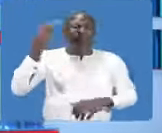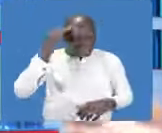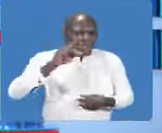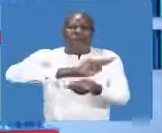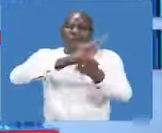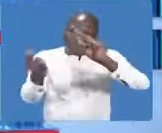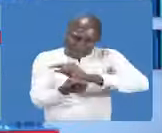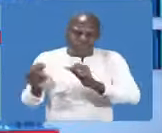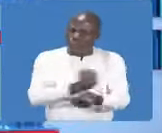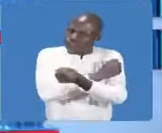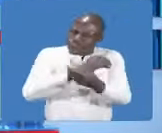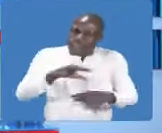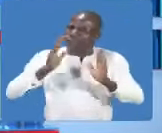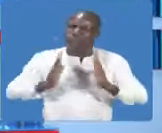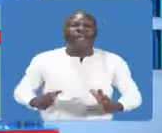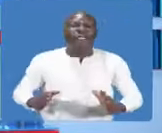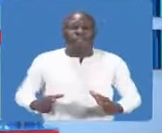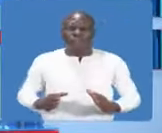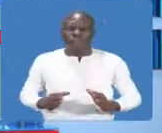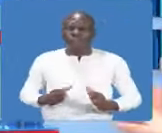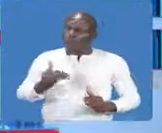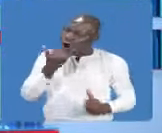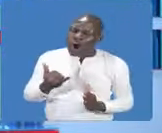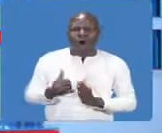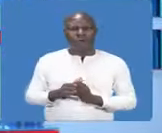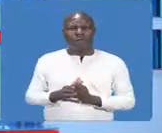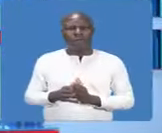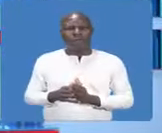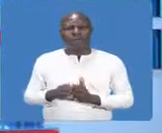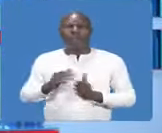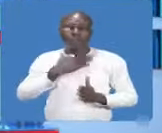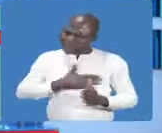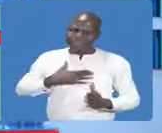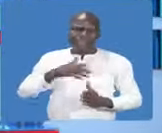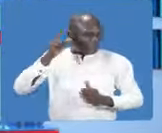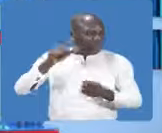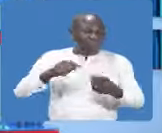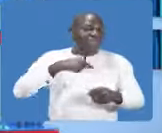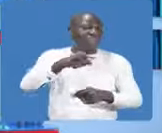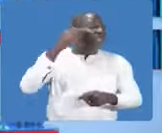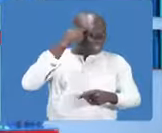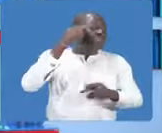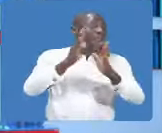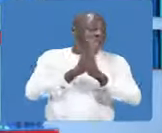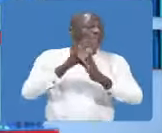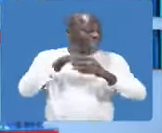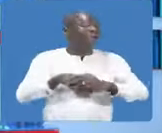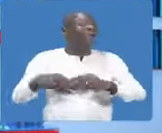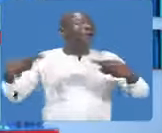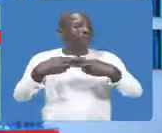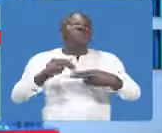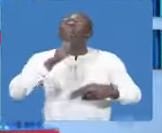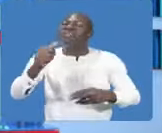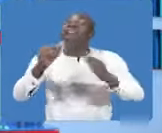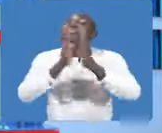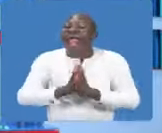na mu se kristosom mu se kristosom enti me nua wo tie me wadwen ne sa ne ma bi a ya wo ye wo dem ho no eye